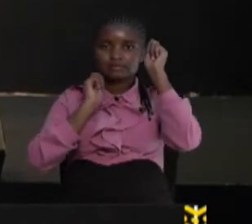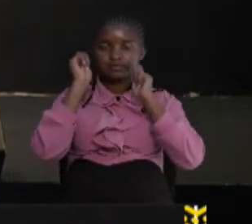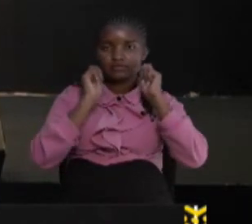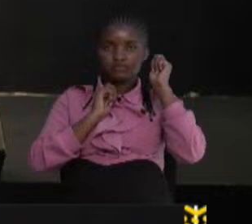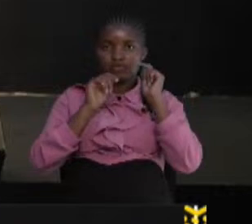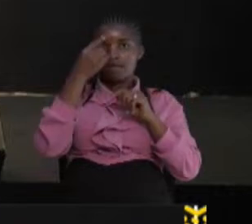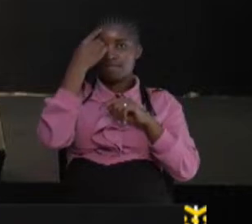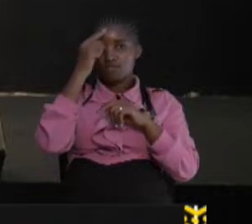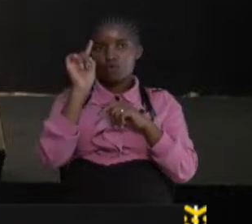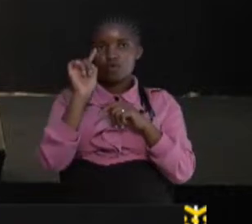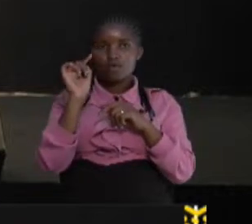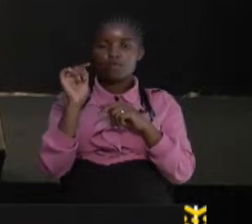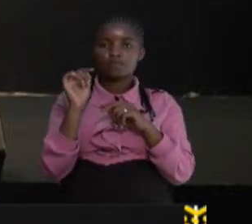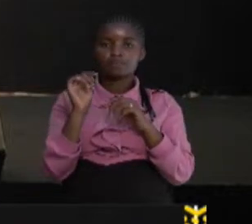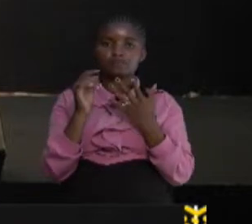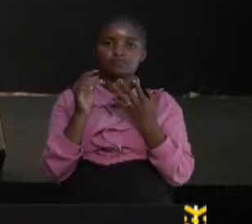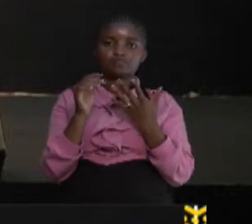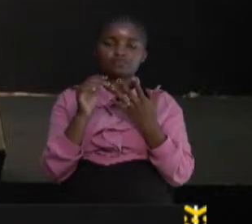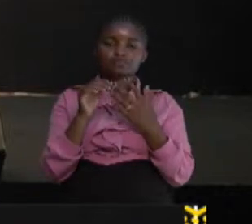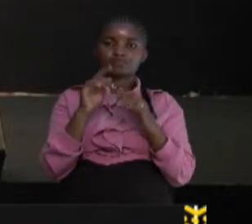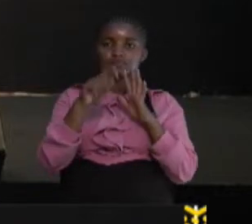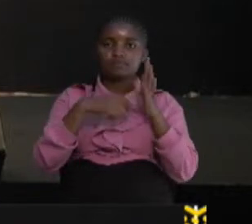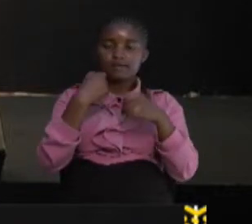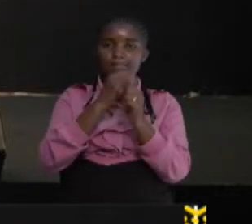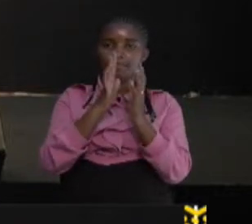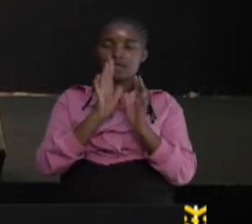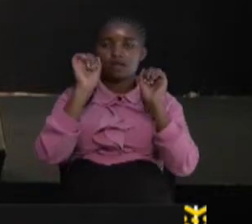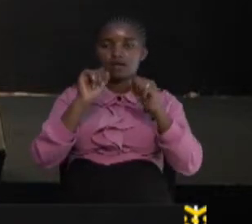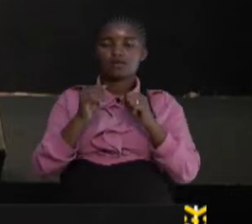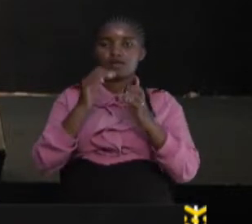filmmakers, you can engage creation tools